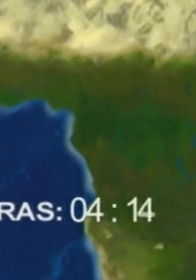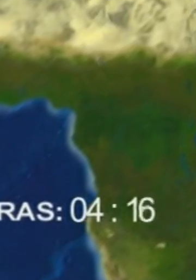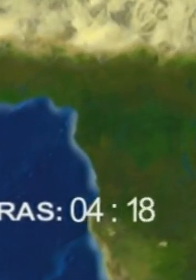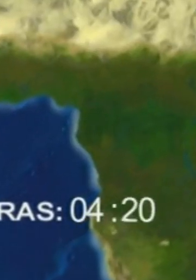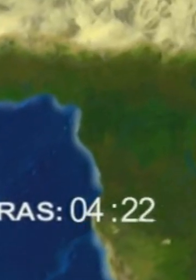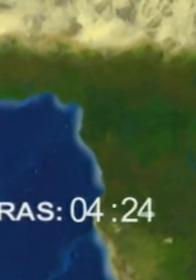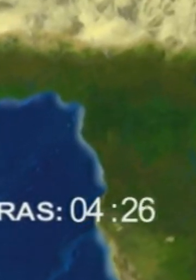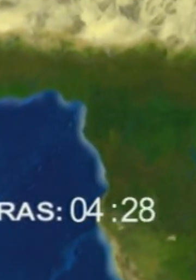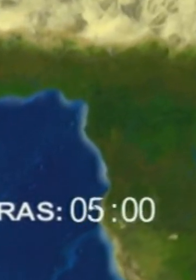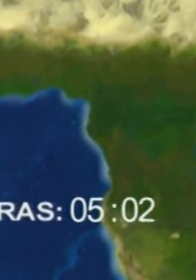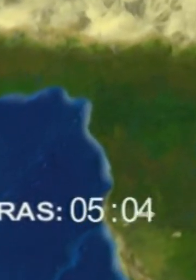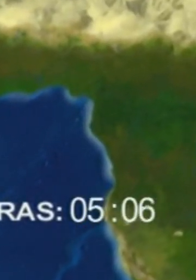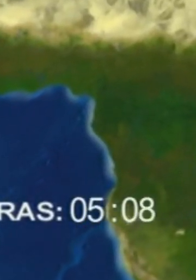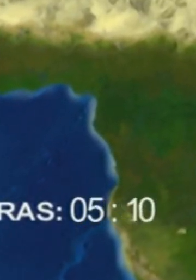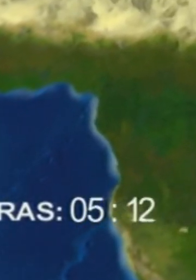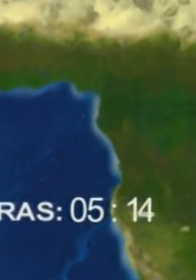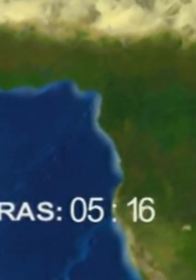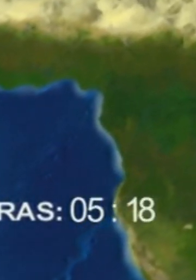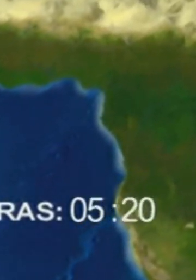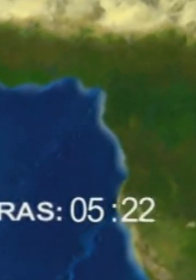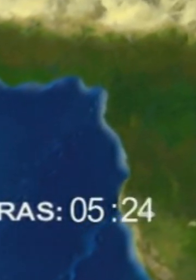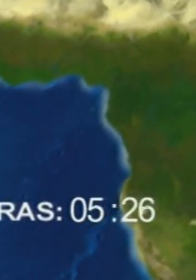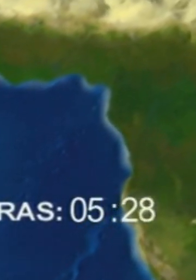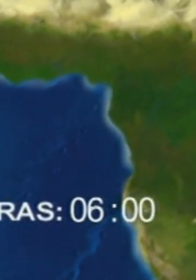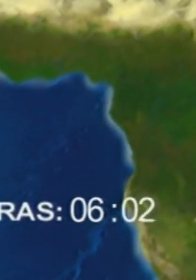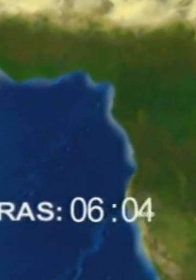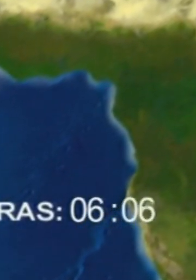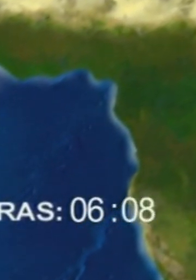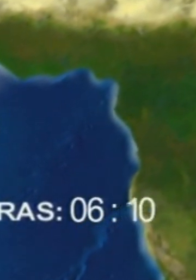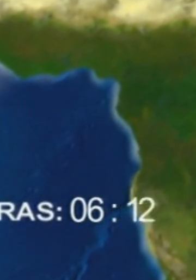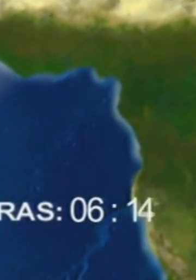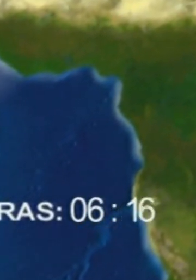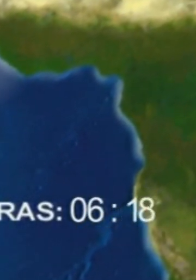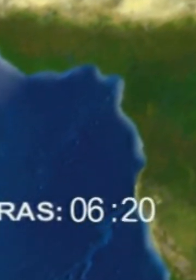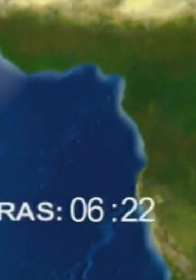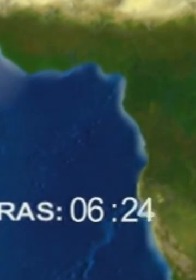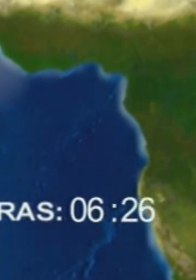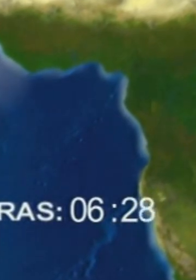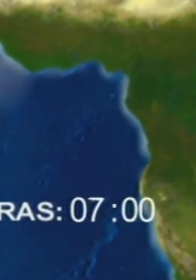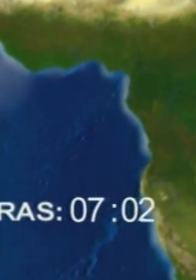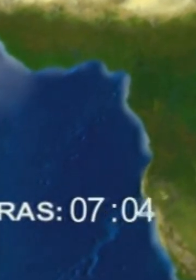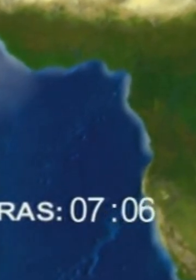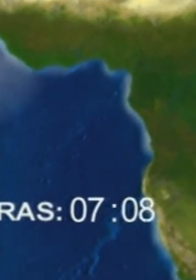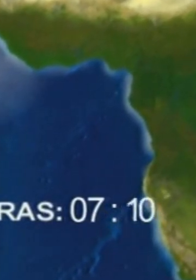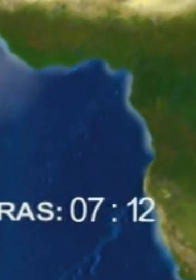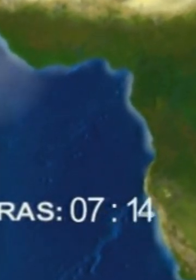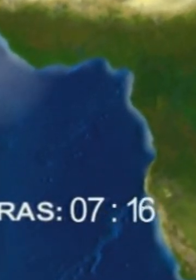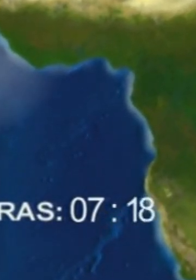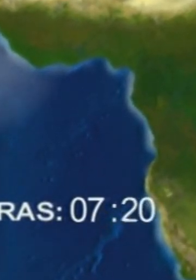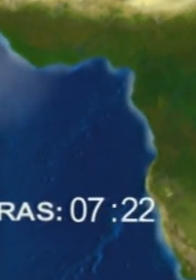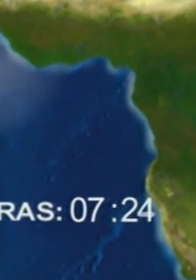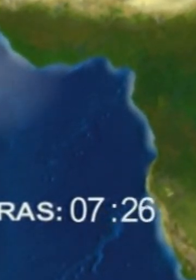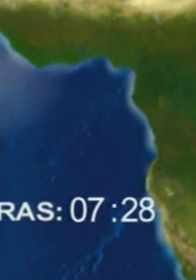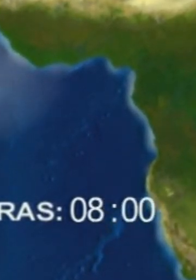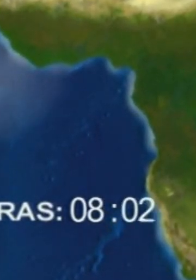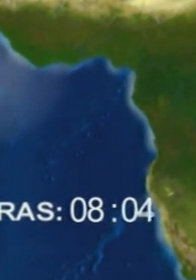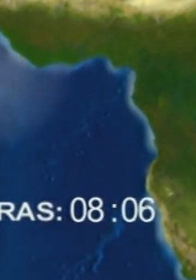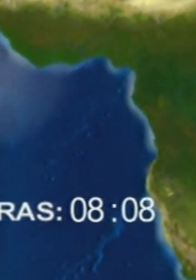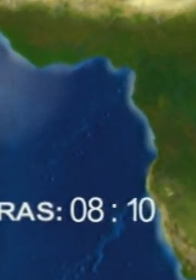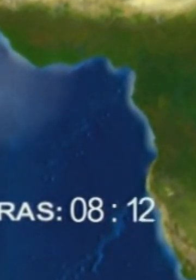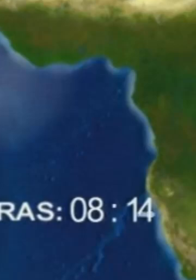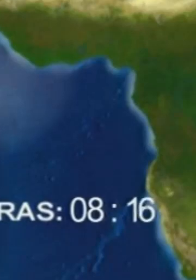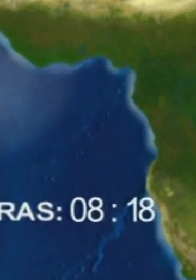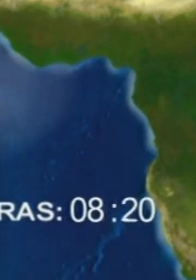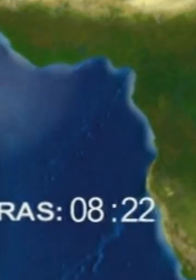itself, but were the result of a tsunami that was caused by the earthquake. This tsunami not only affected Portugal and other European countries,